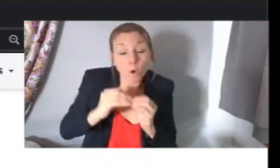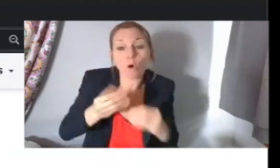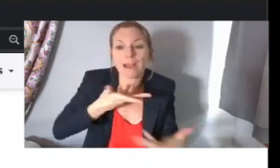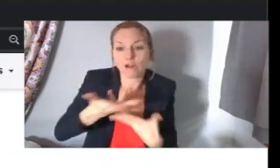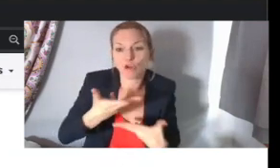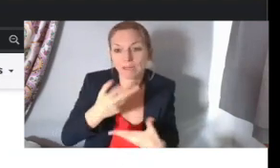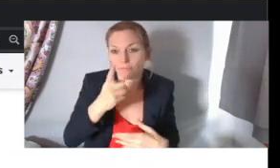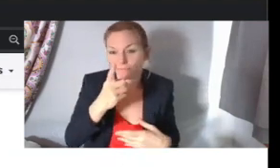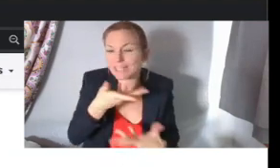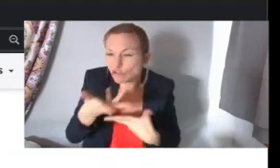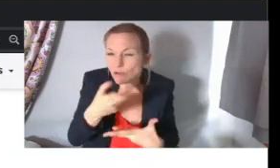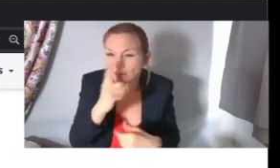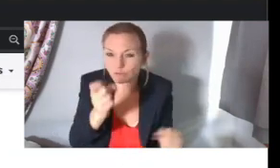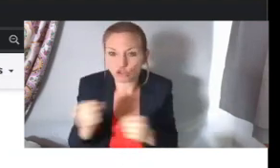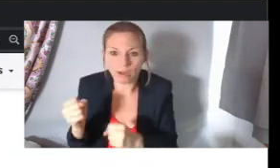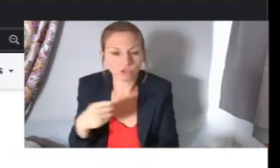interactive